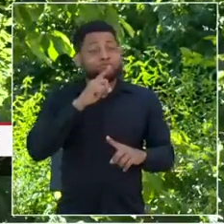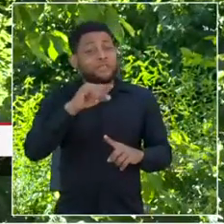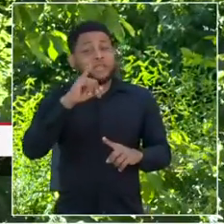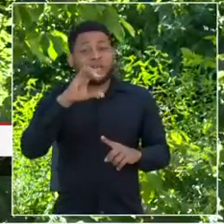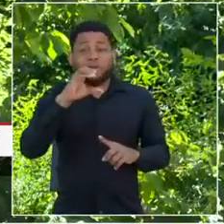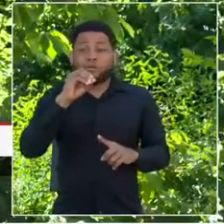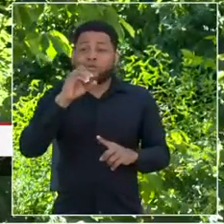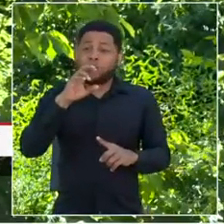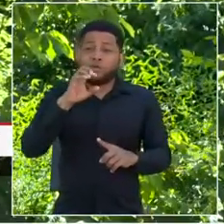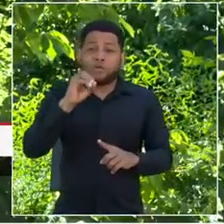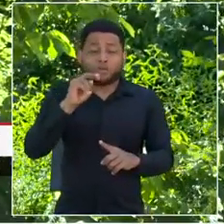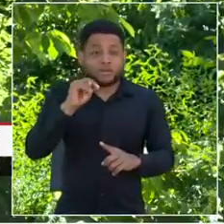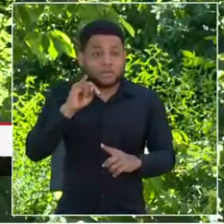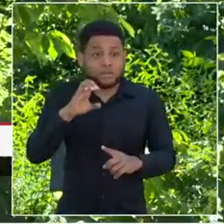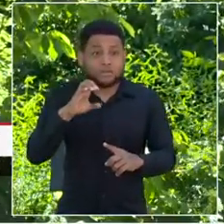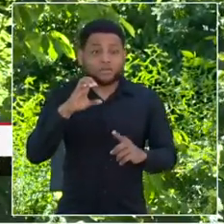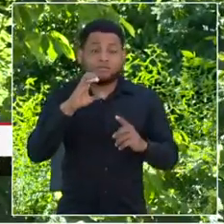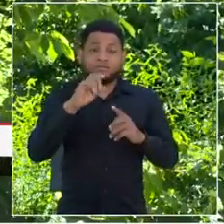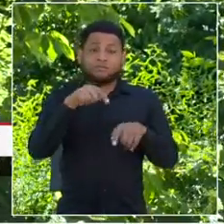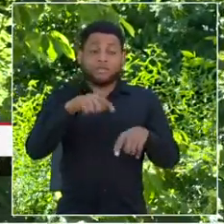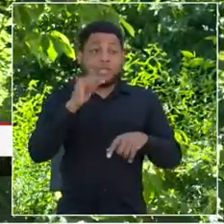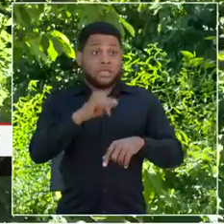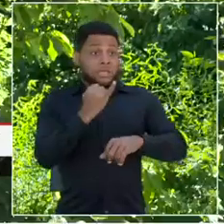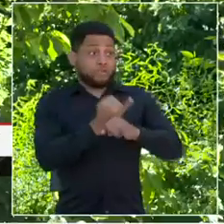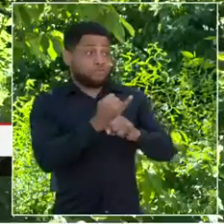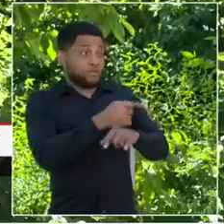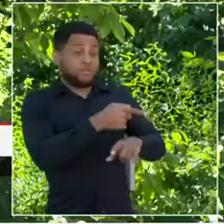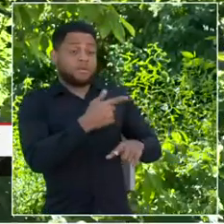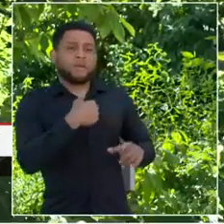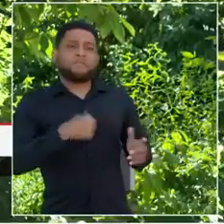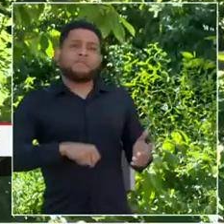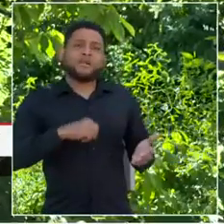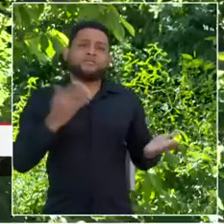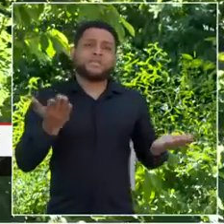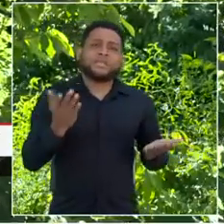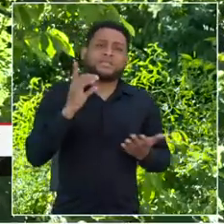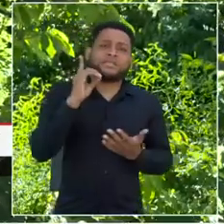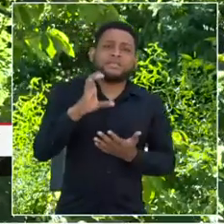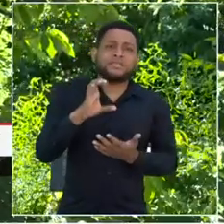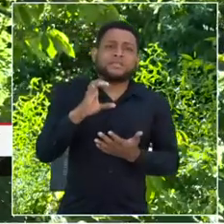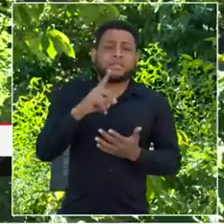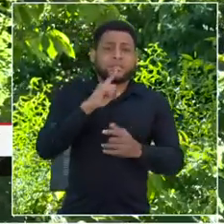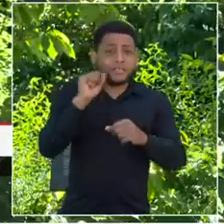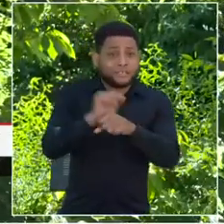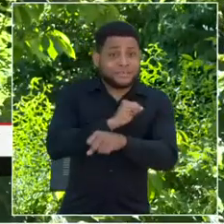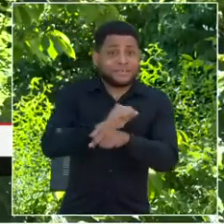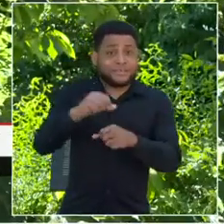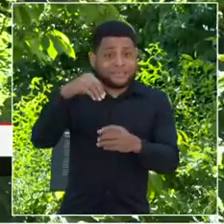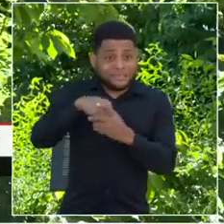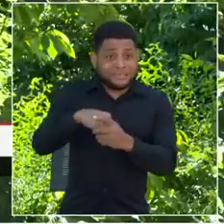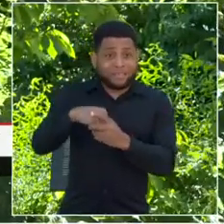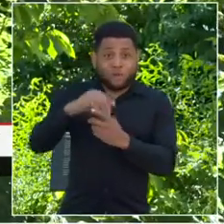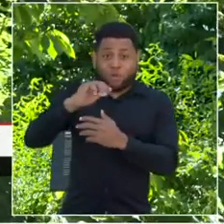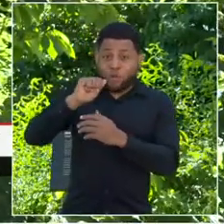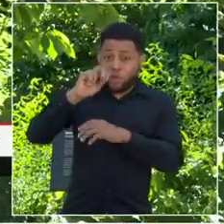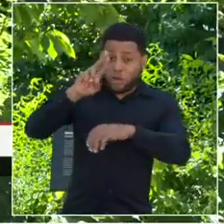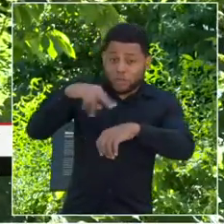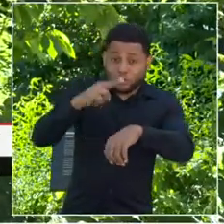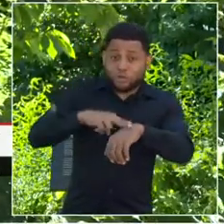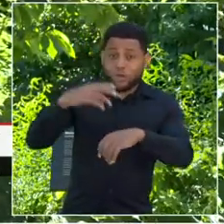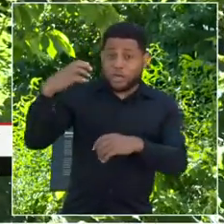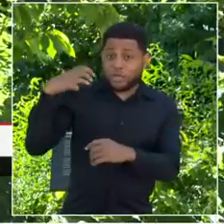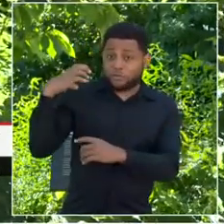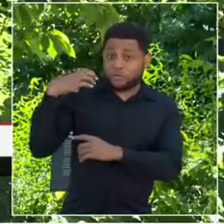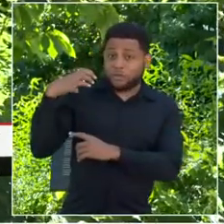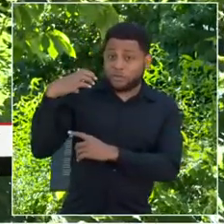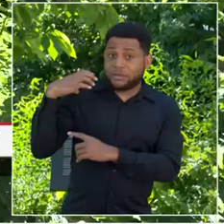we're proud to have here in Washington, D.C., literally in the shadow of the United States Capitol along our